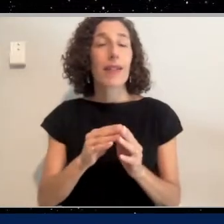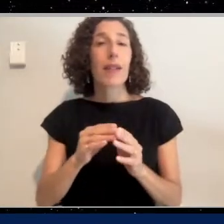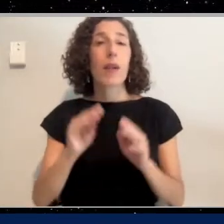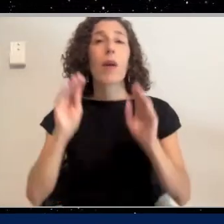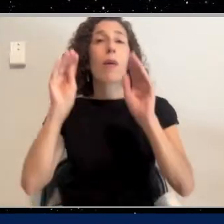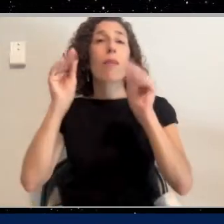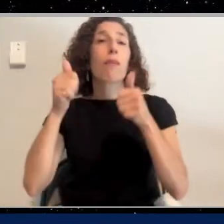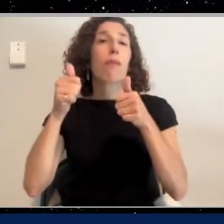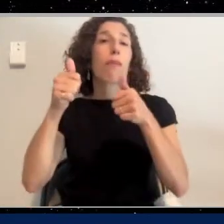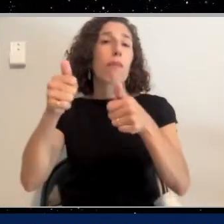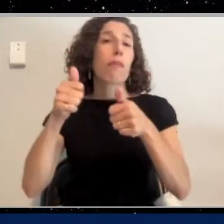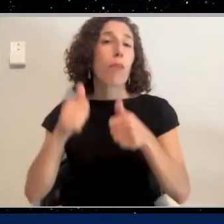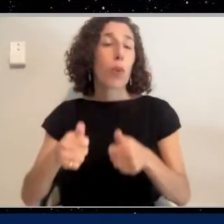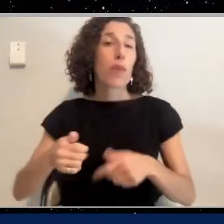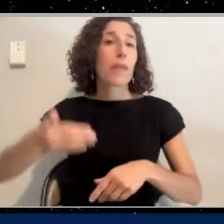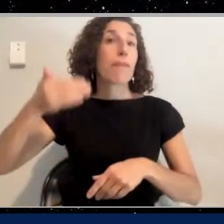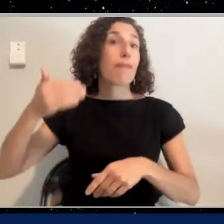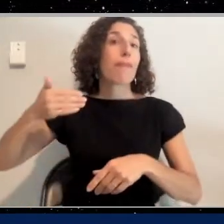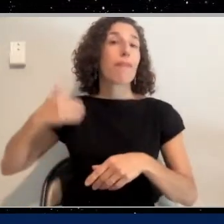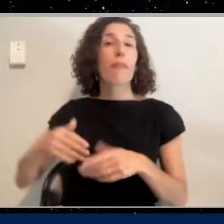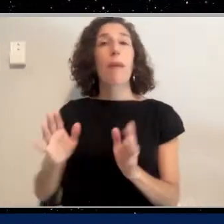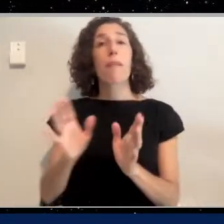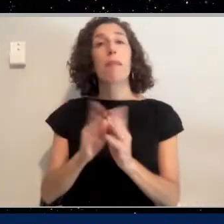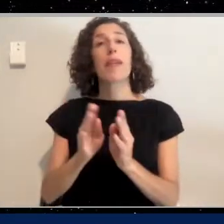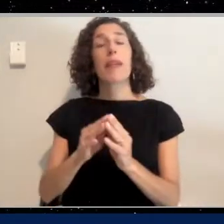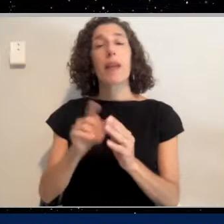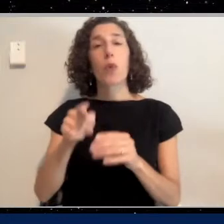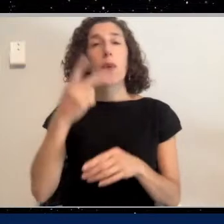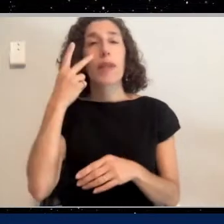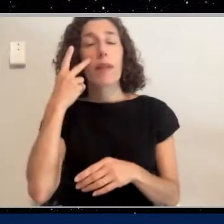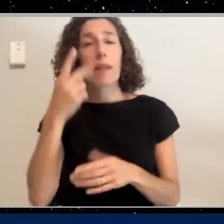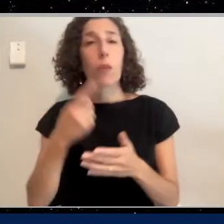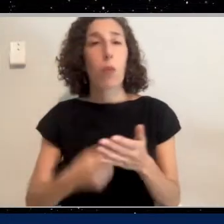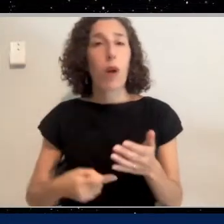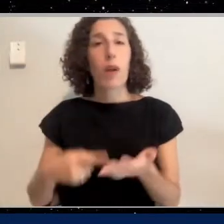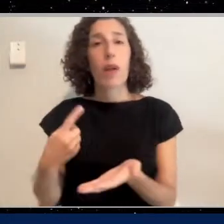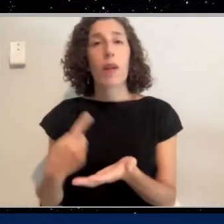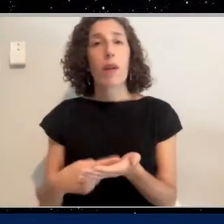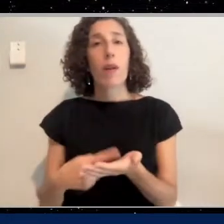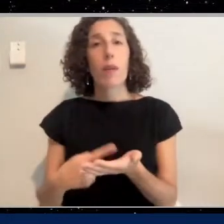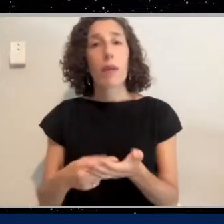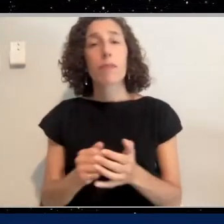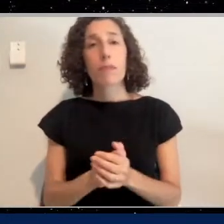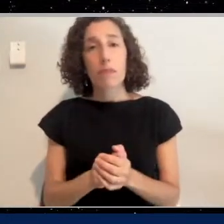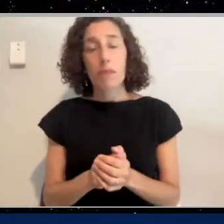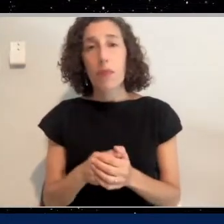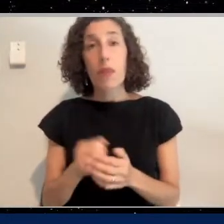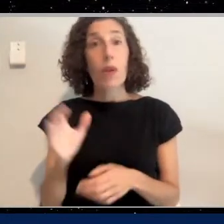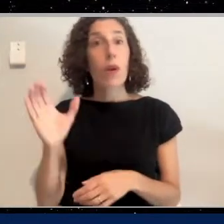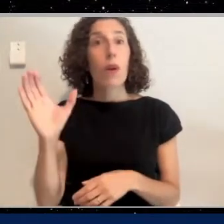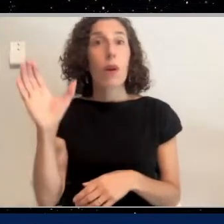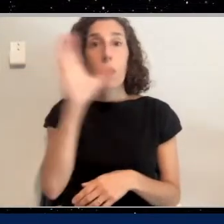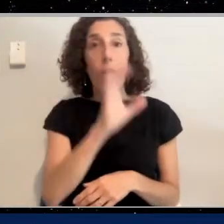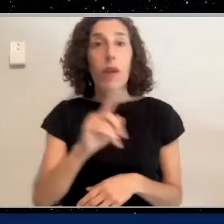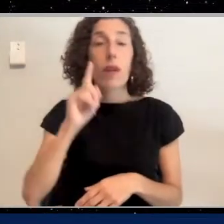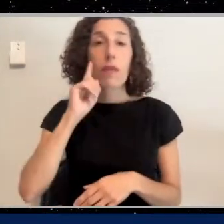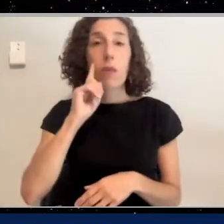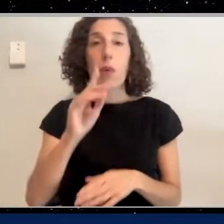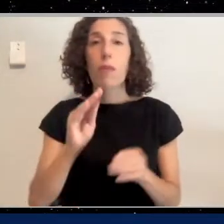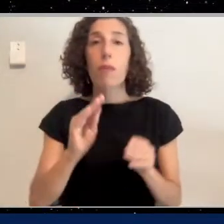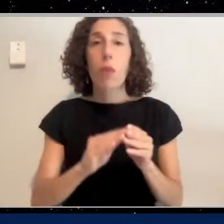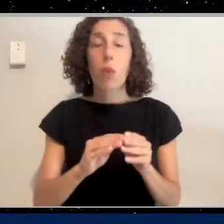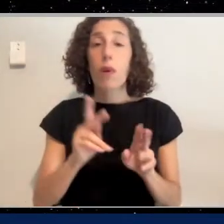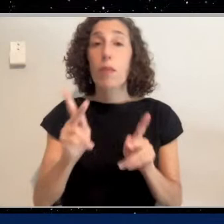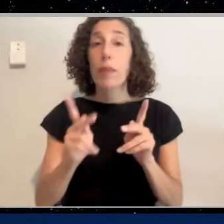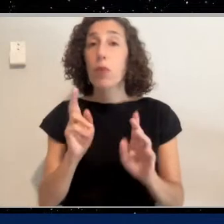we work with partners in order to find new council members and recruit them.